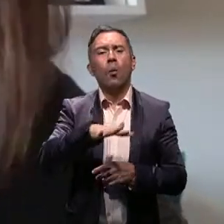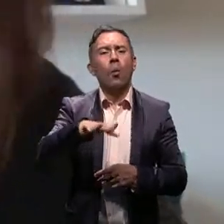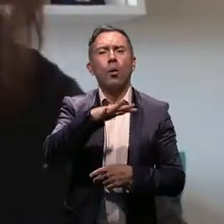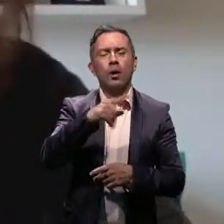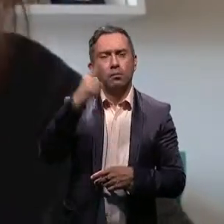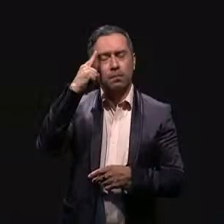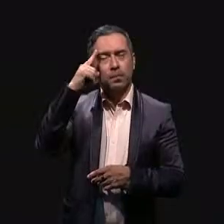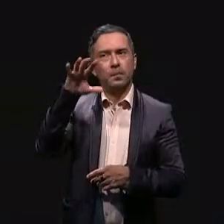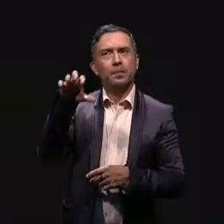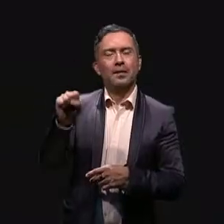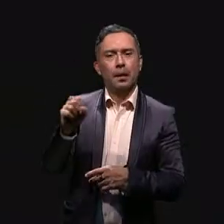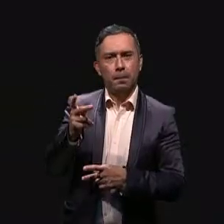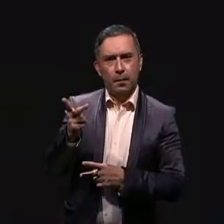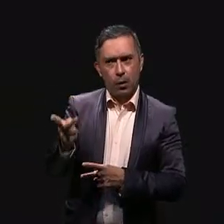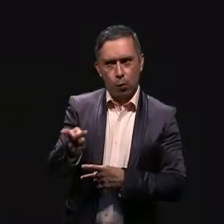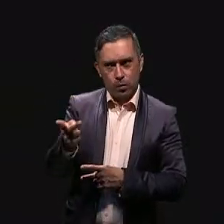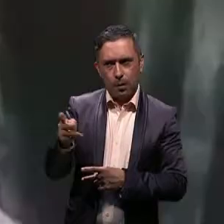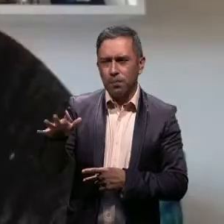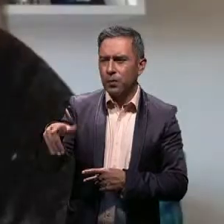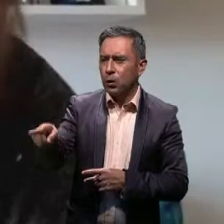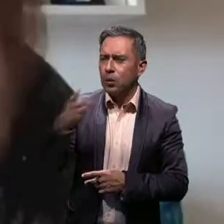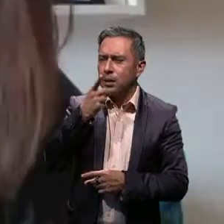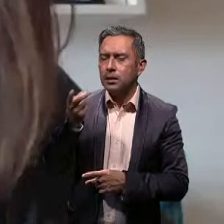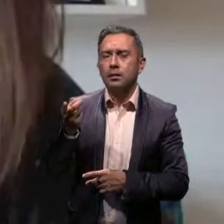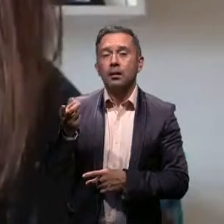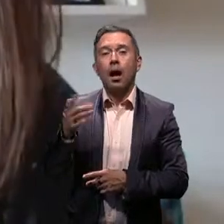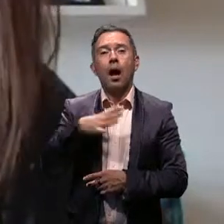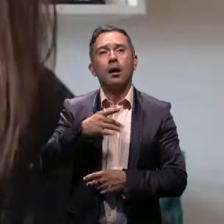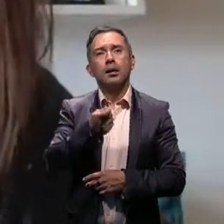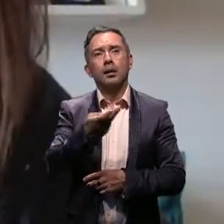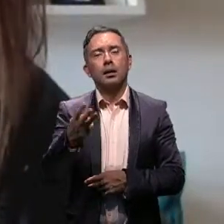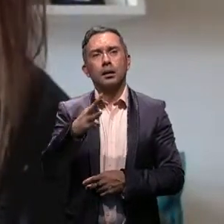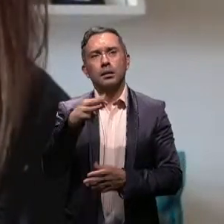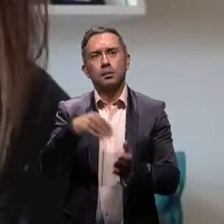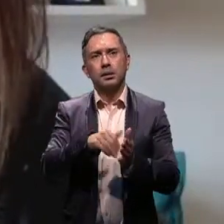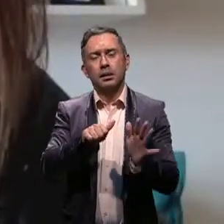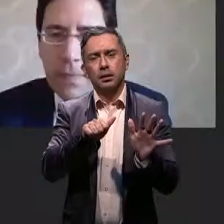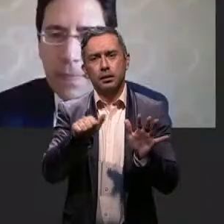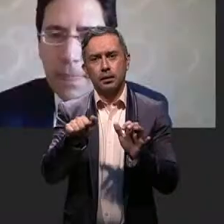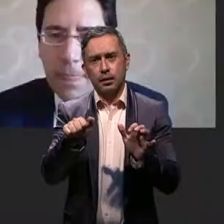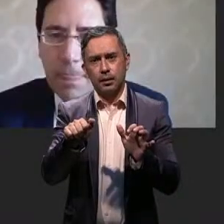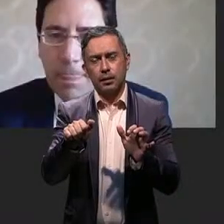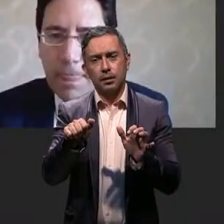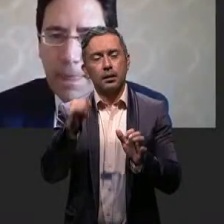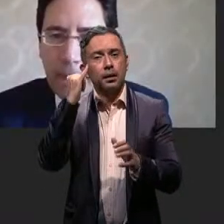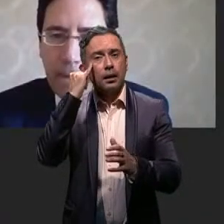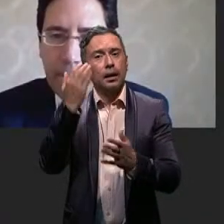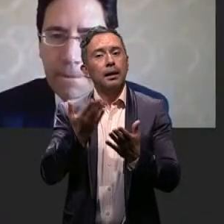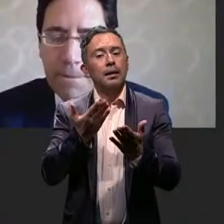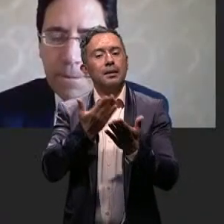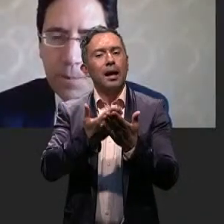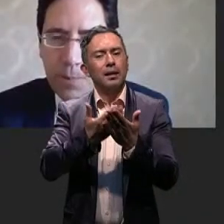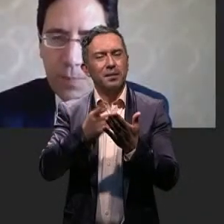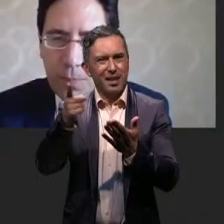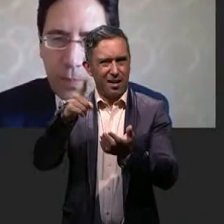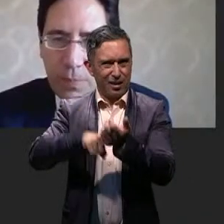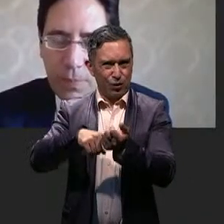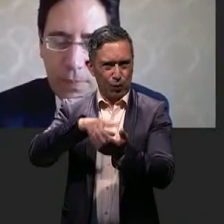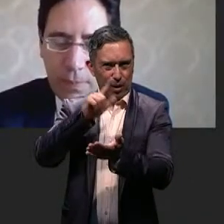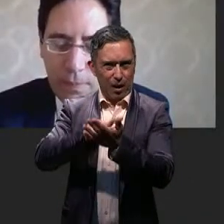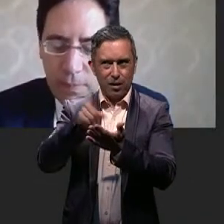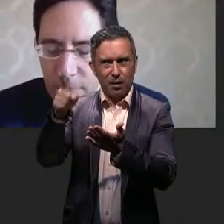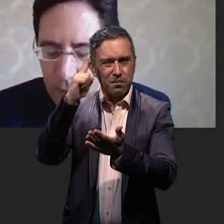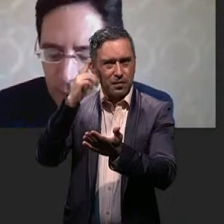the audience is that you mentioned that there were more than 3,600